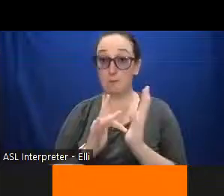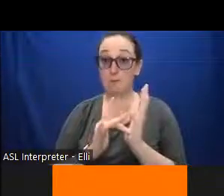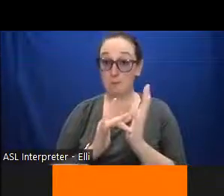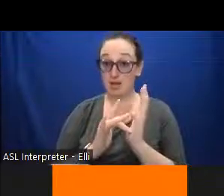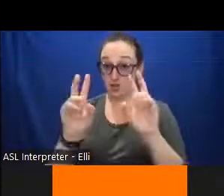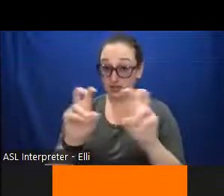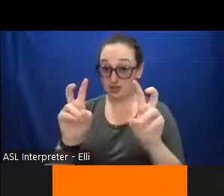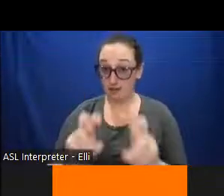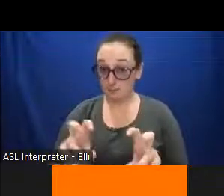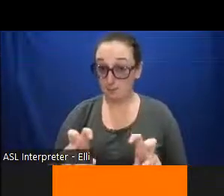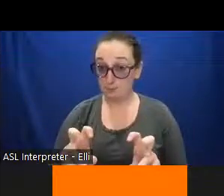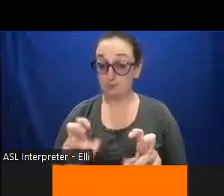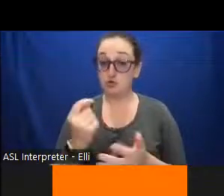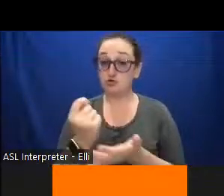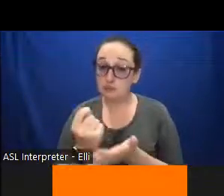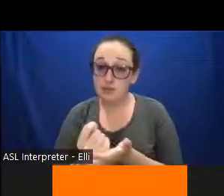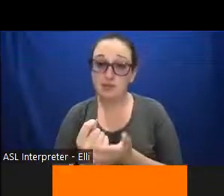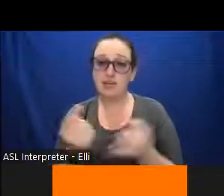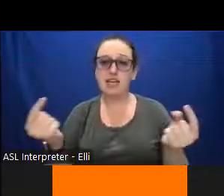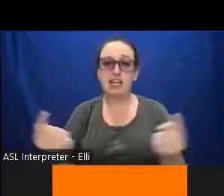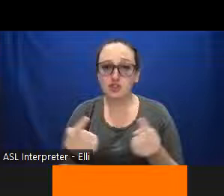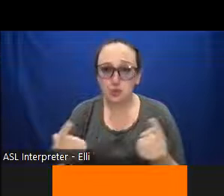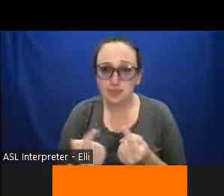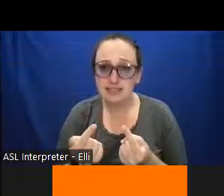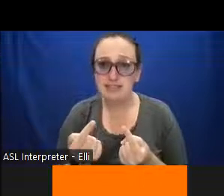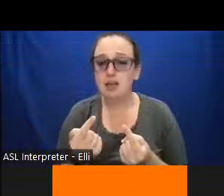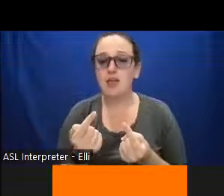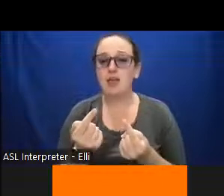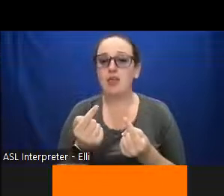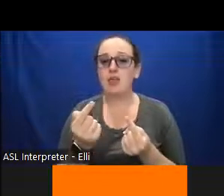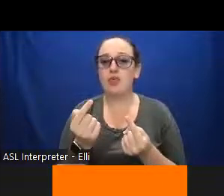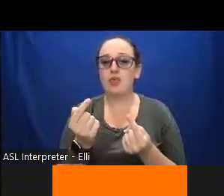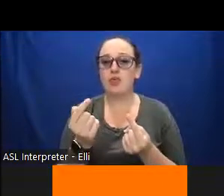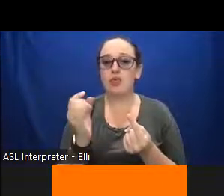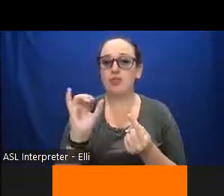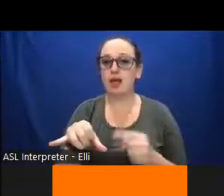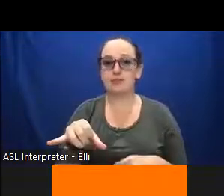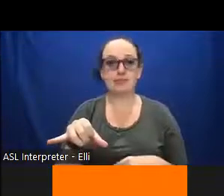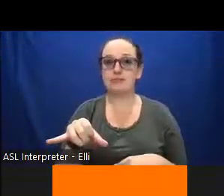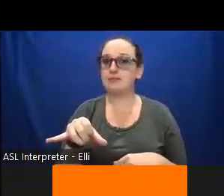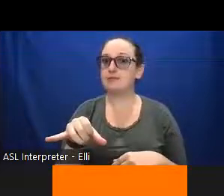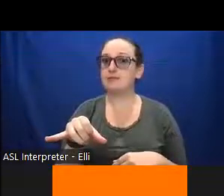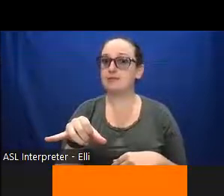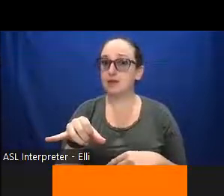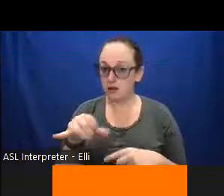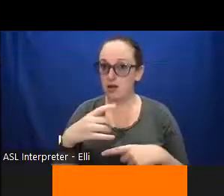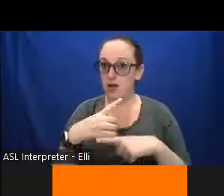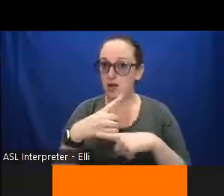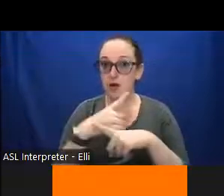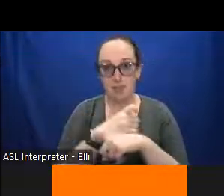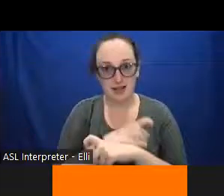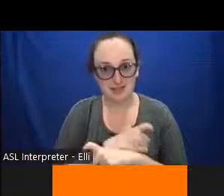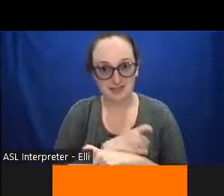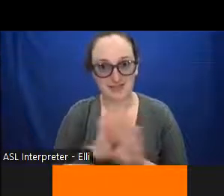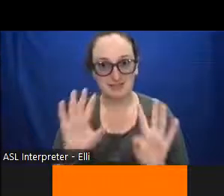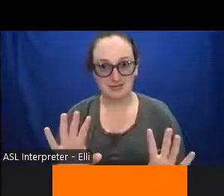exam, treatment, any injuries that we might see, that's really a pretty complex thing to